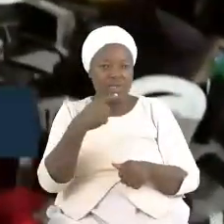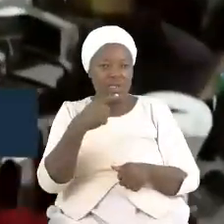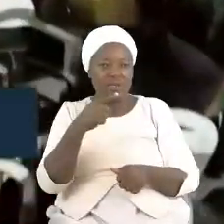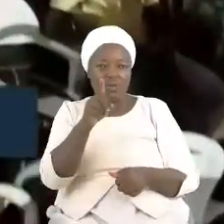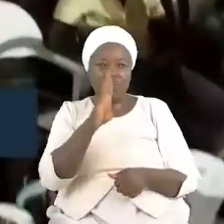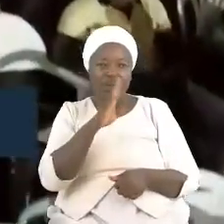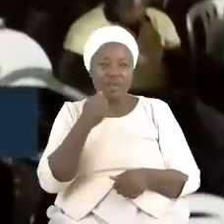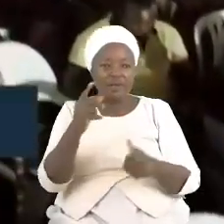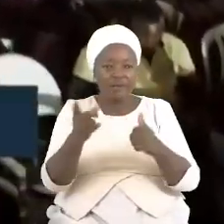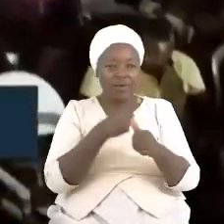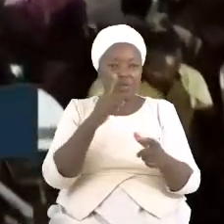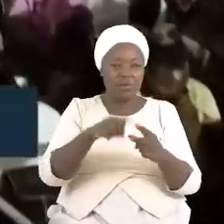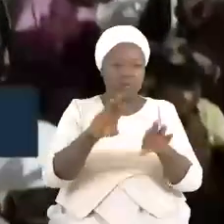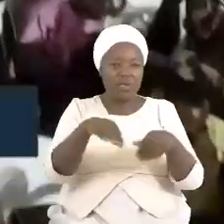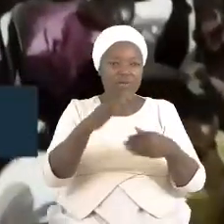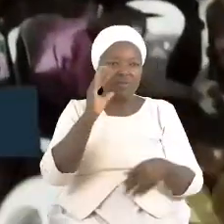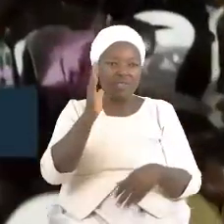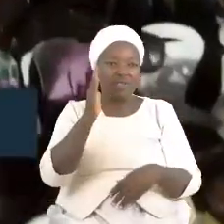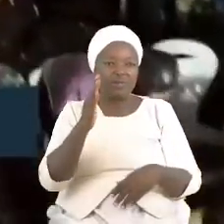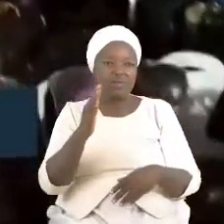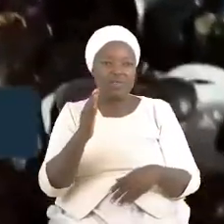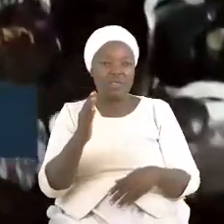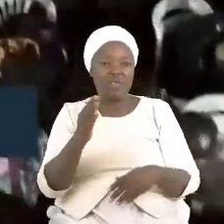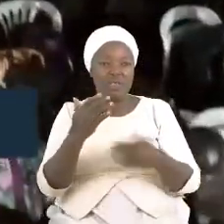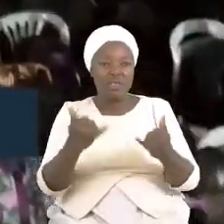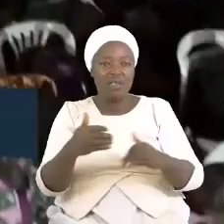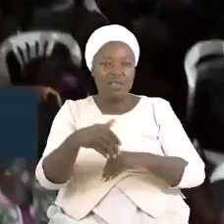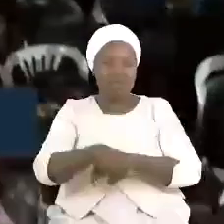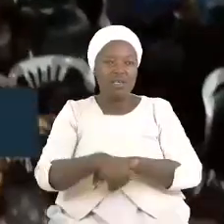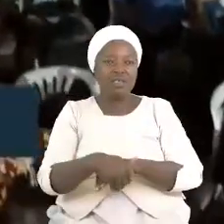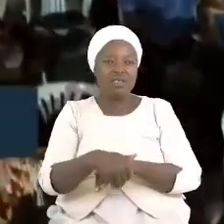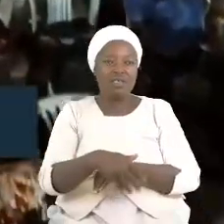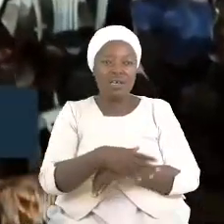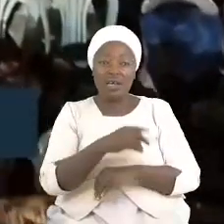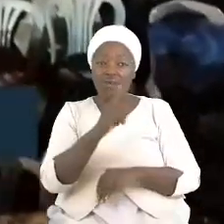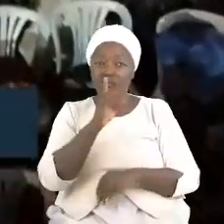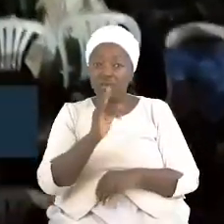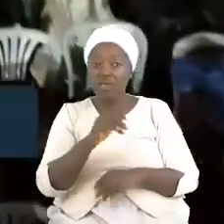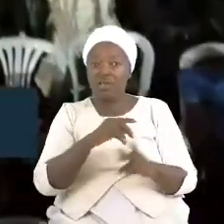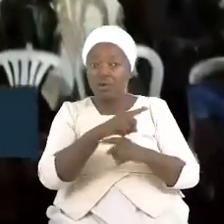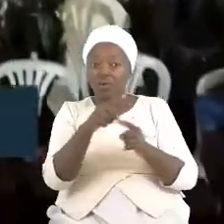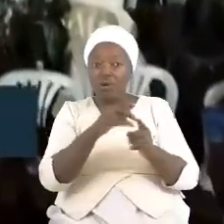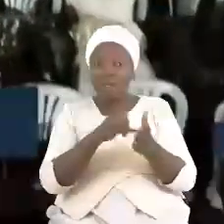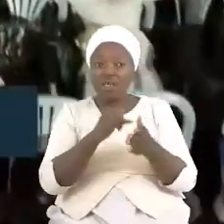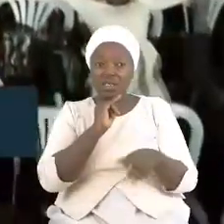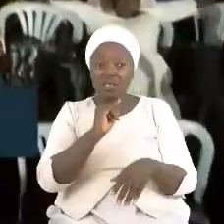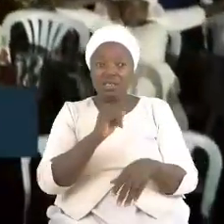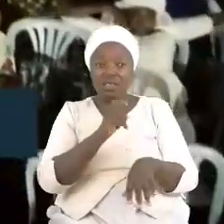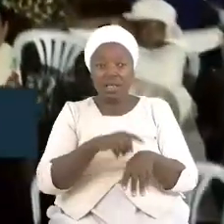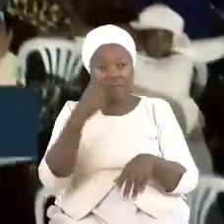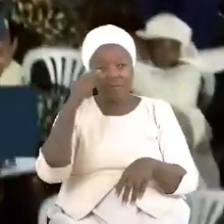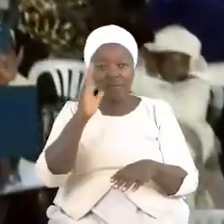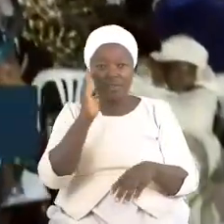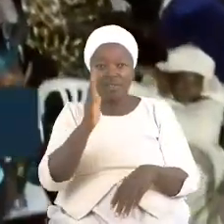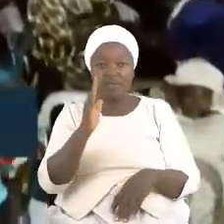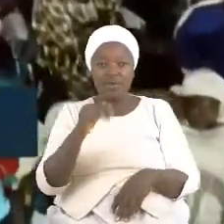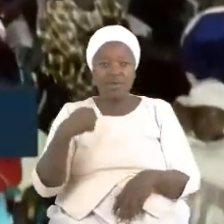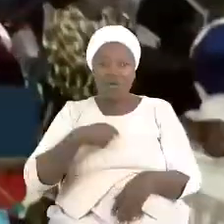tonight. And really, when we call for testimony, we should be